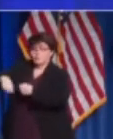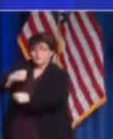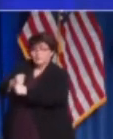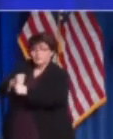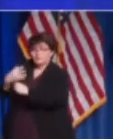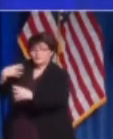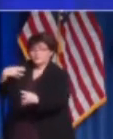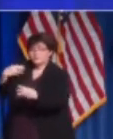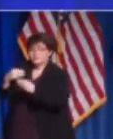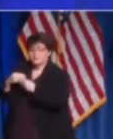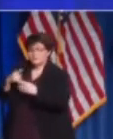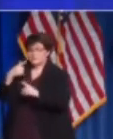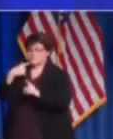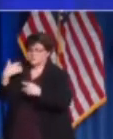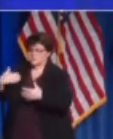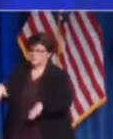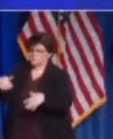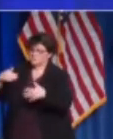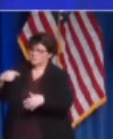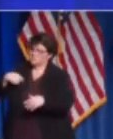you know, we need the Attorney General.